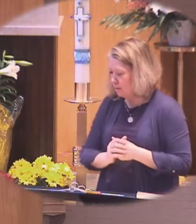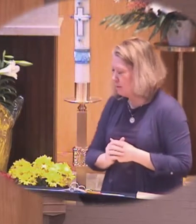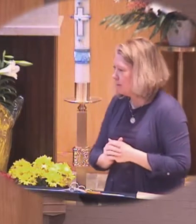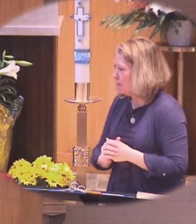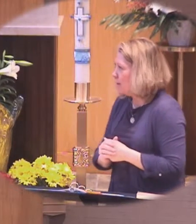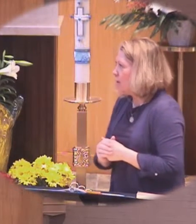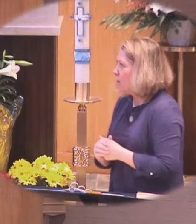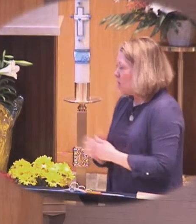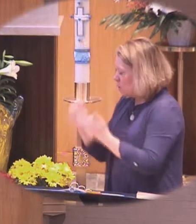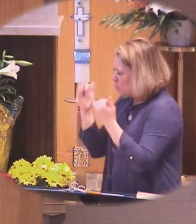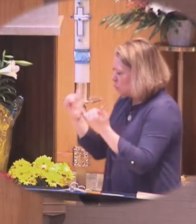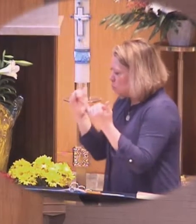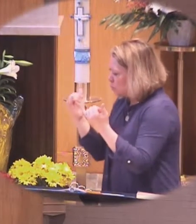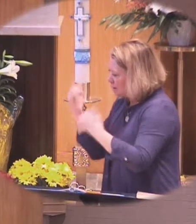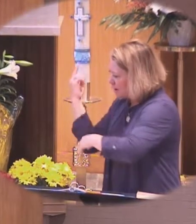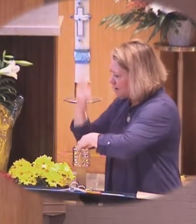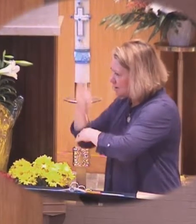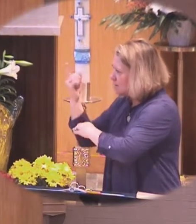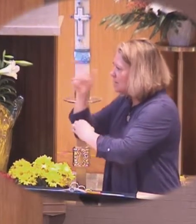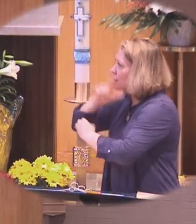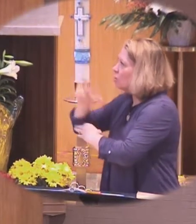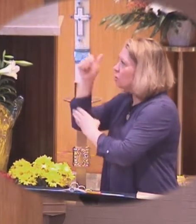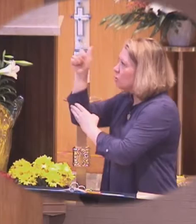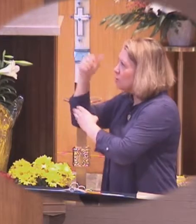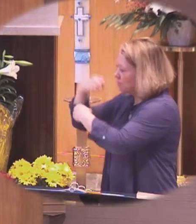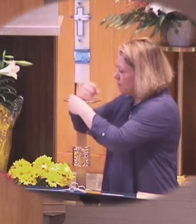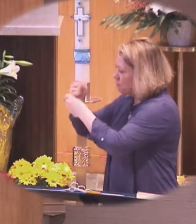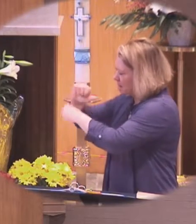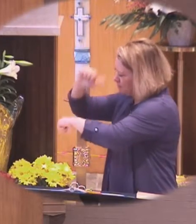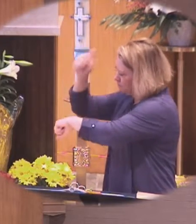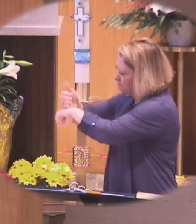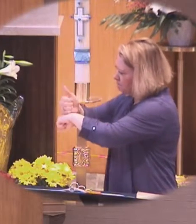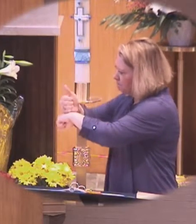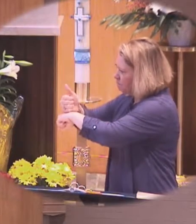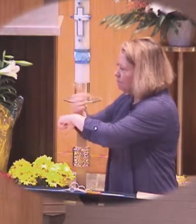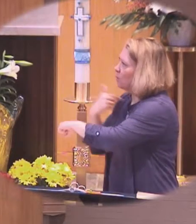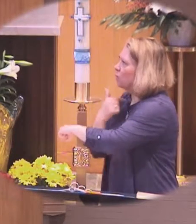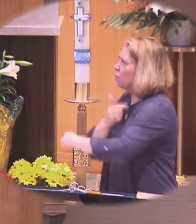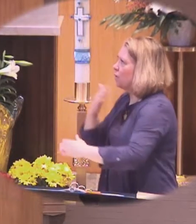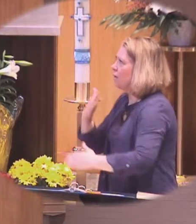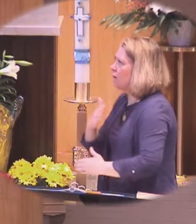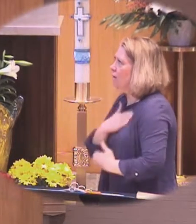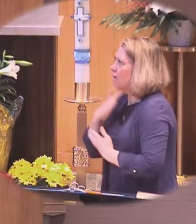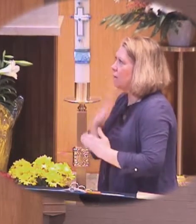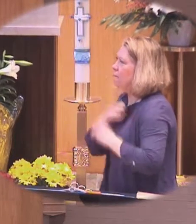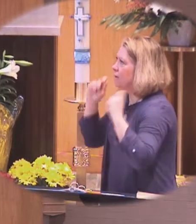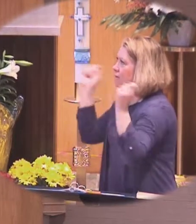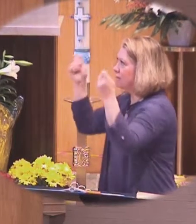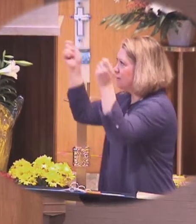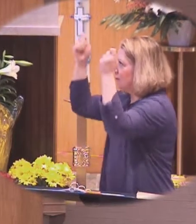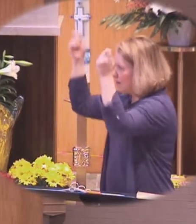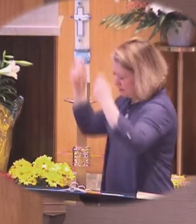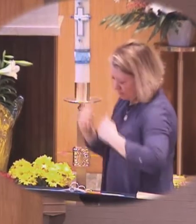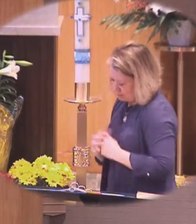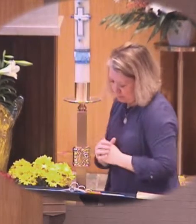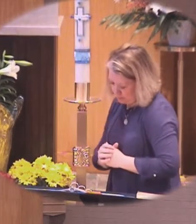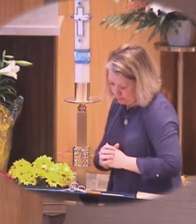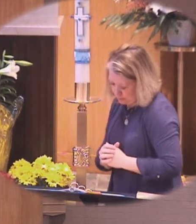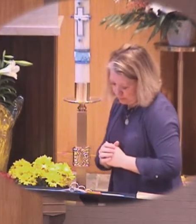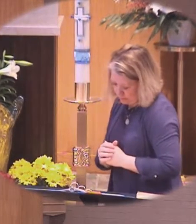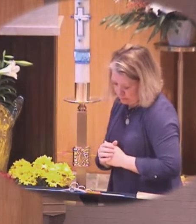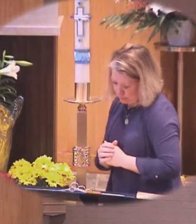Lord. This is the day the Lord has made. Let us